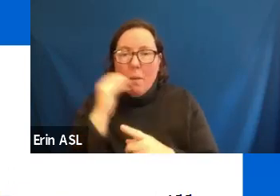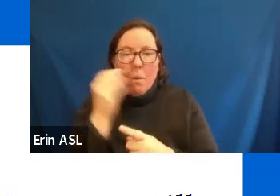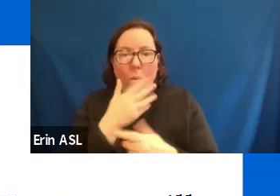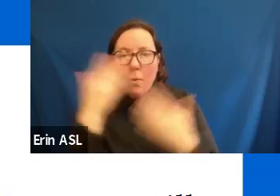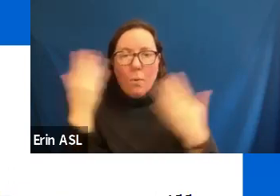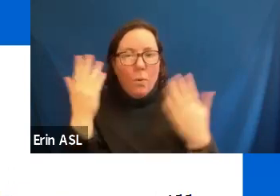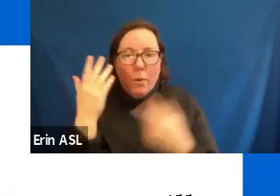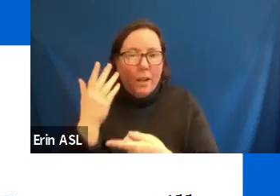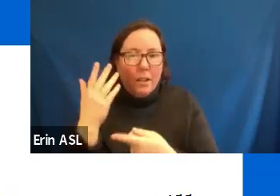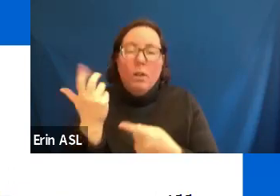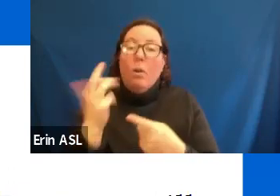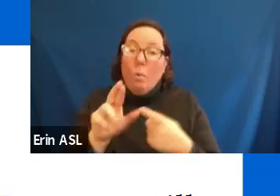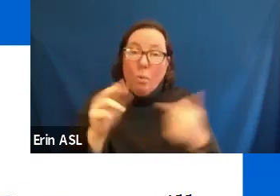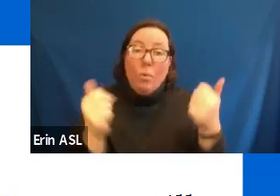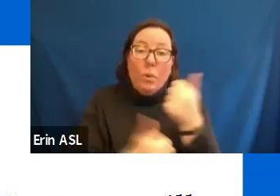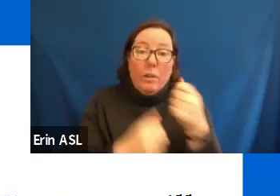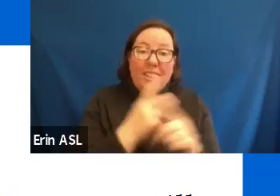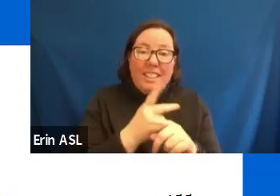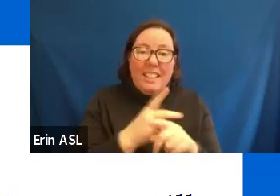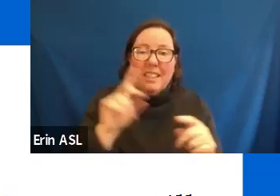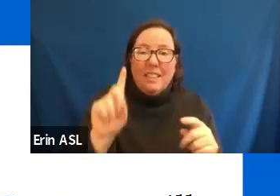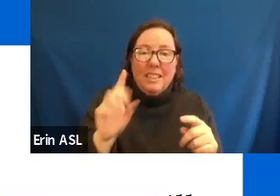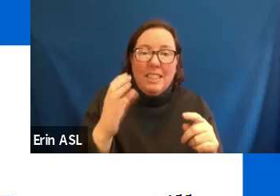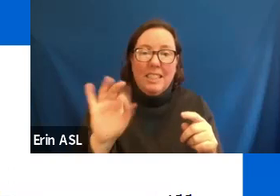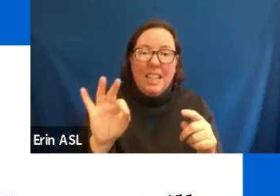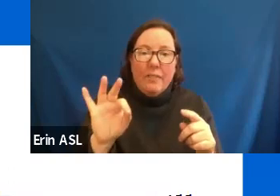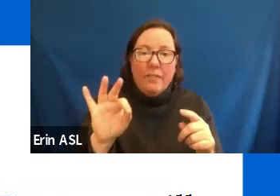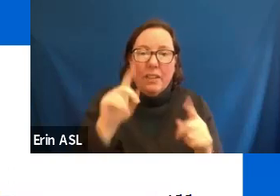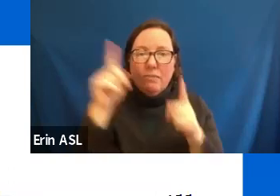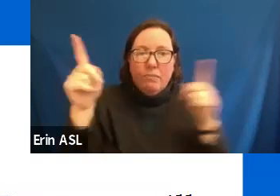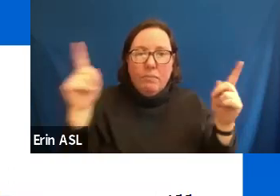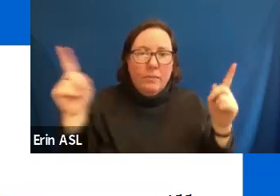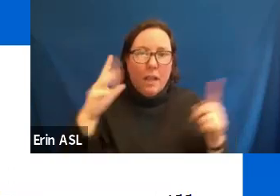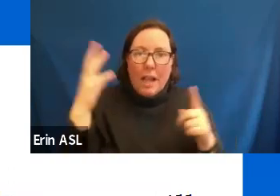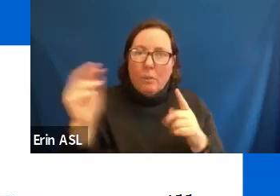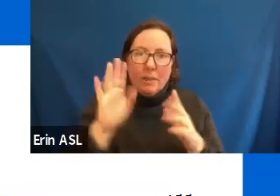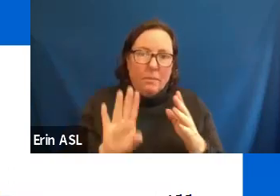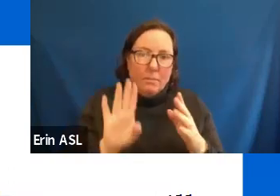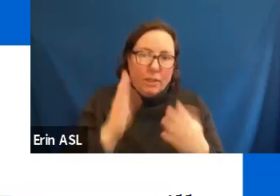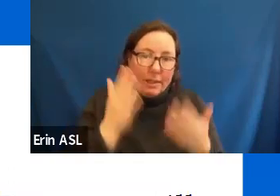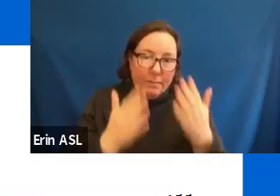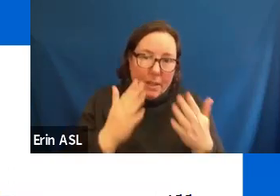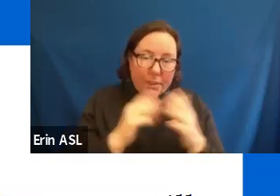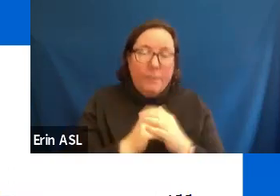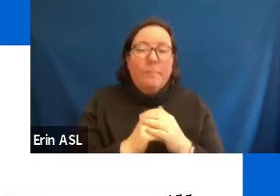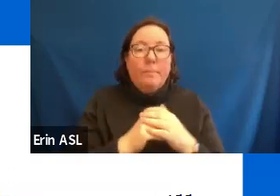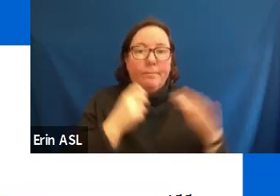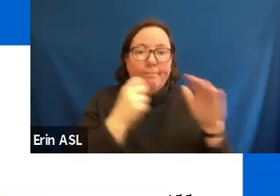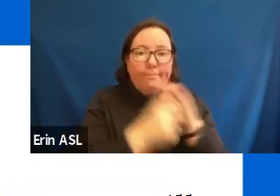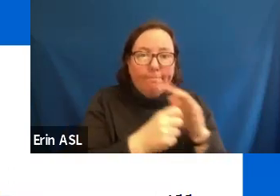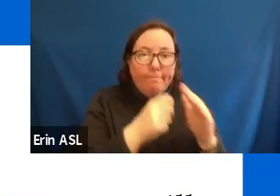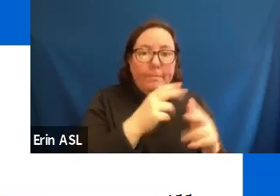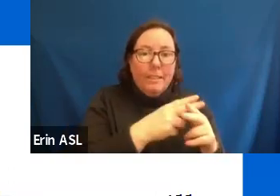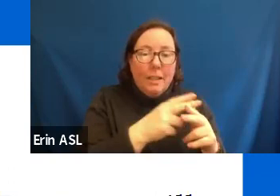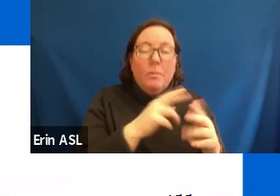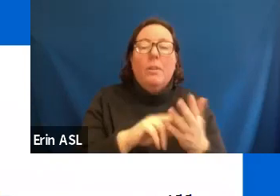DCF care who live outside of Boston. So those students will be placed in a separate zip code,